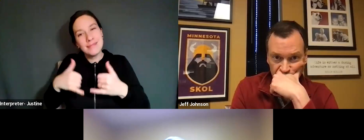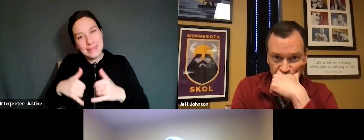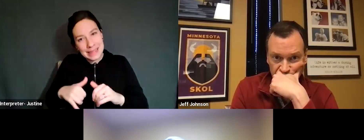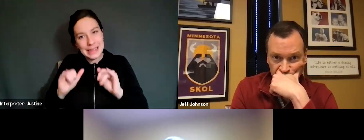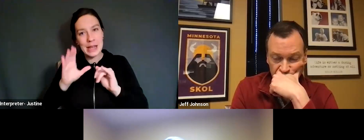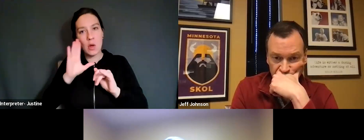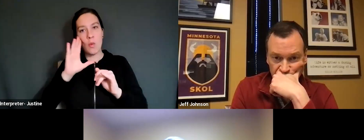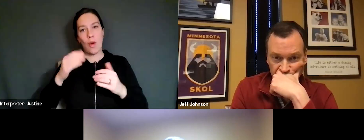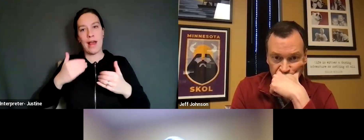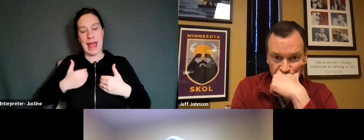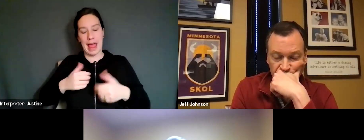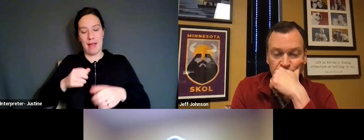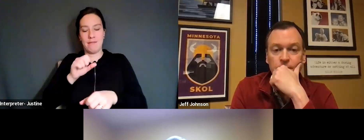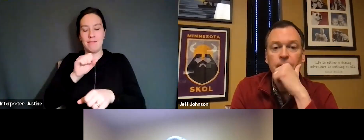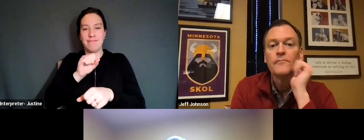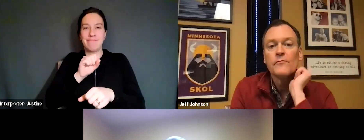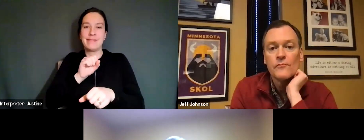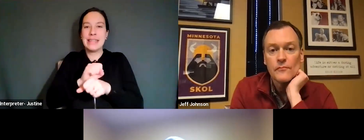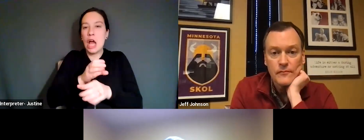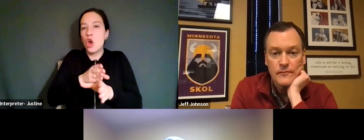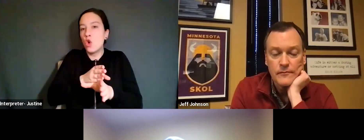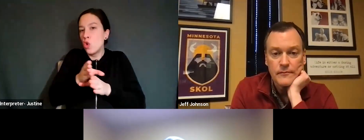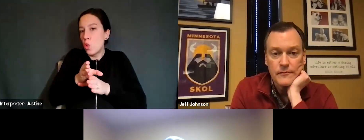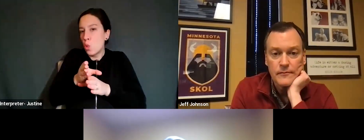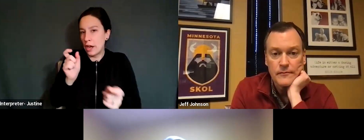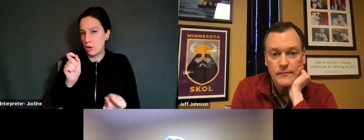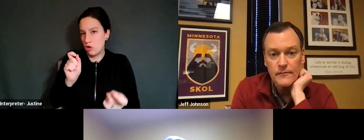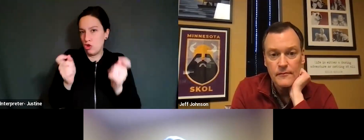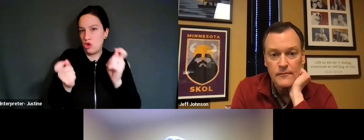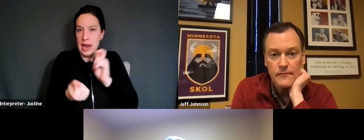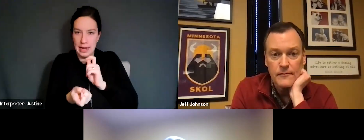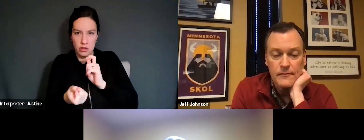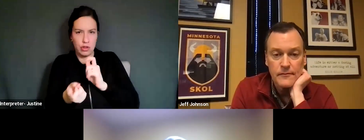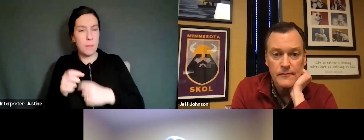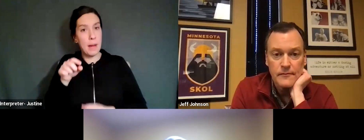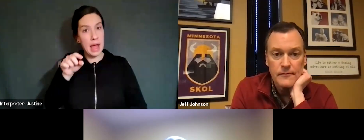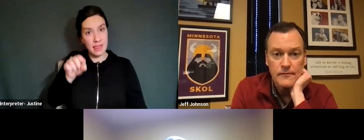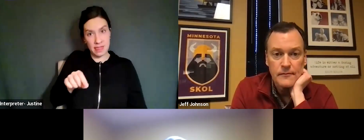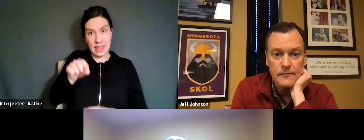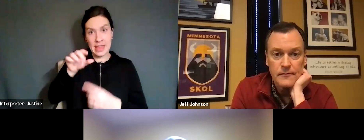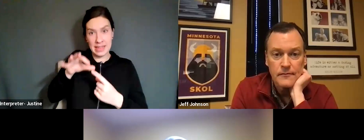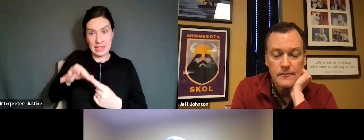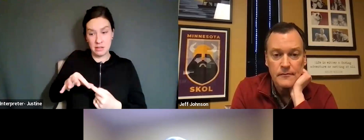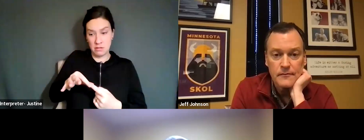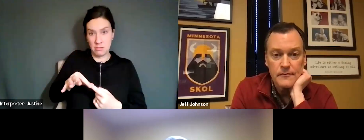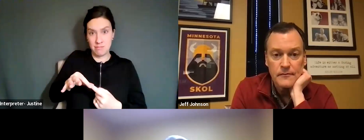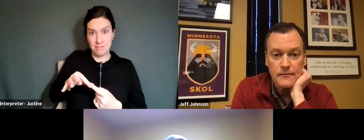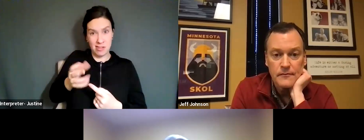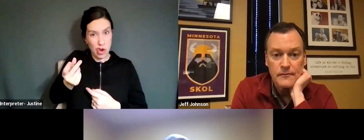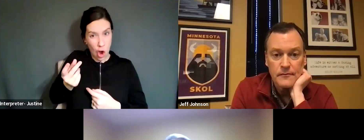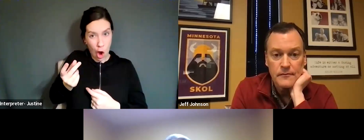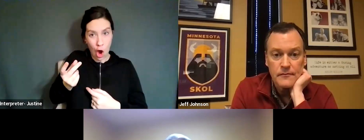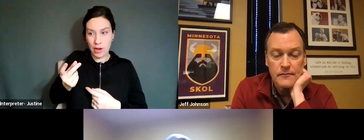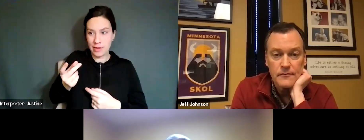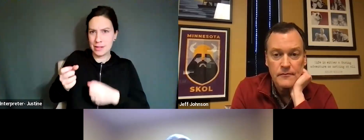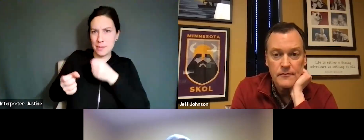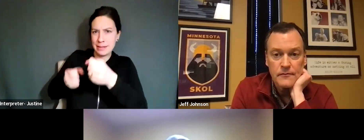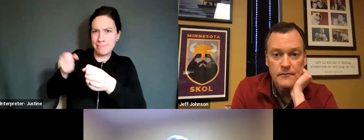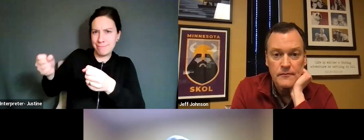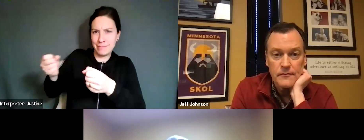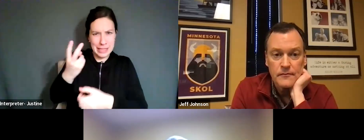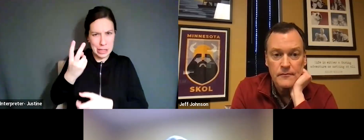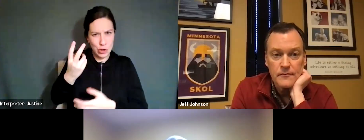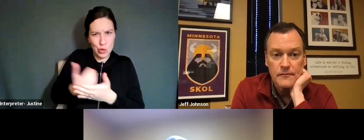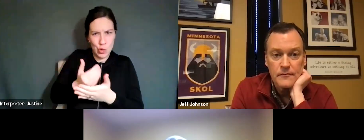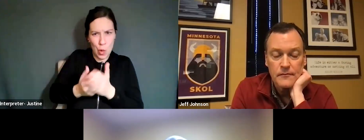what makes it special for these dogs that are going to be facility dogs or skilled home companions? Mm-hmm. What are the criteria